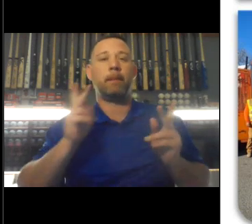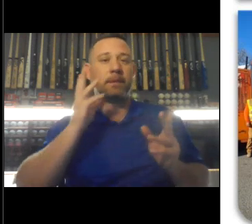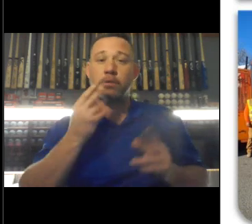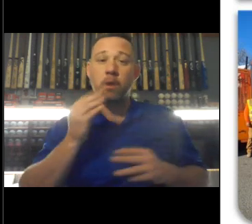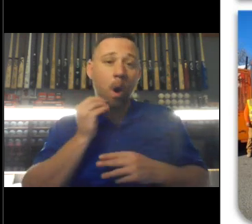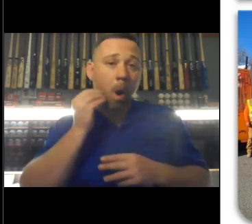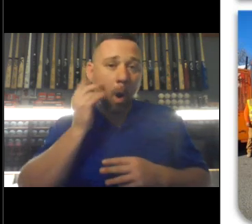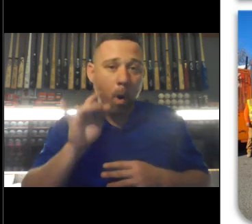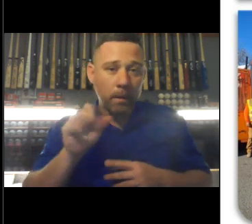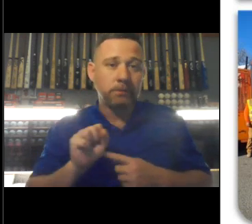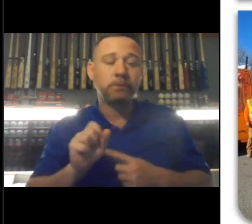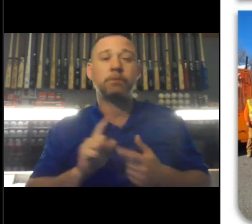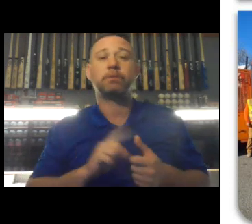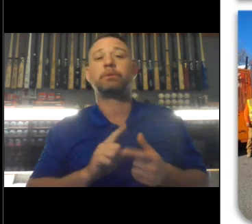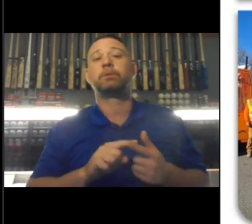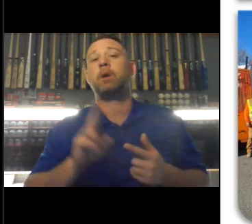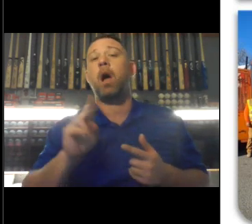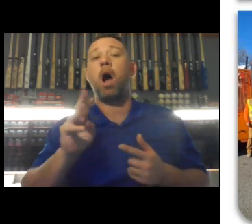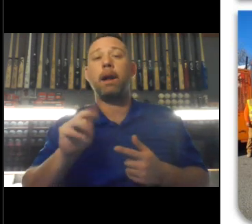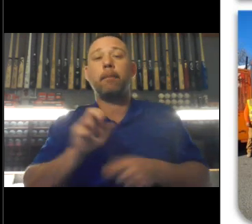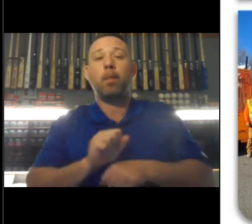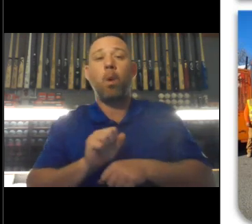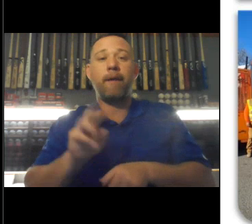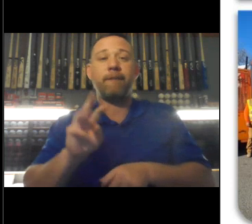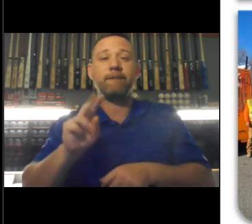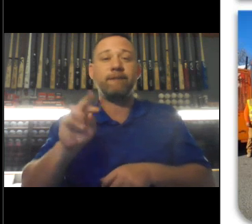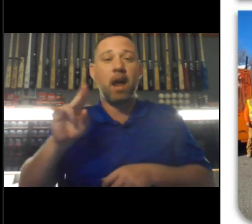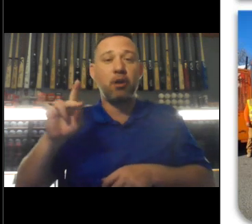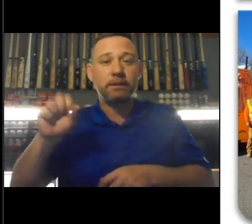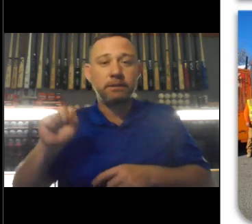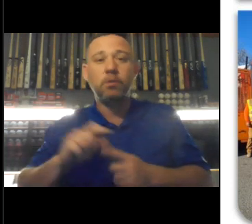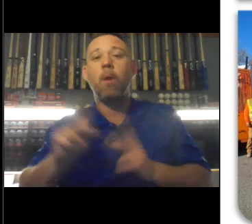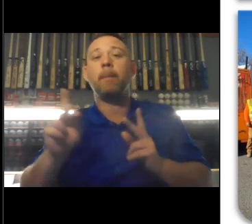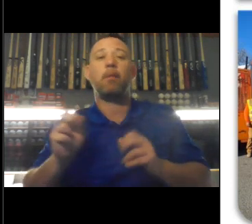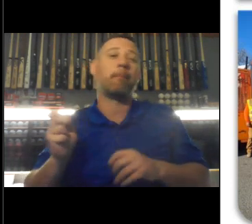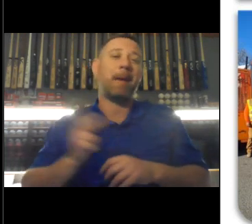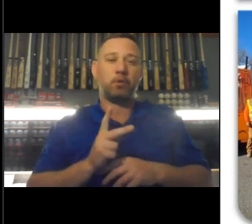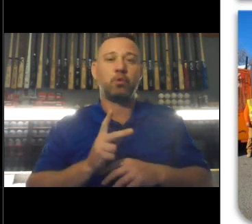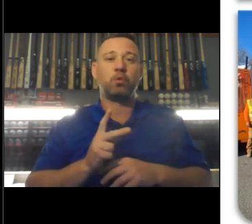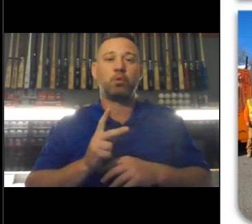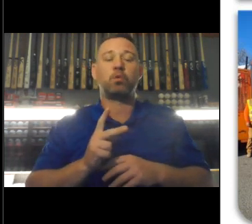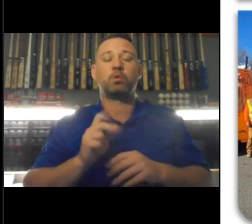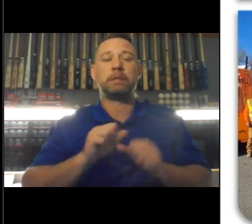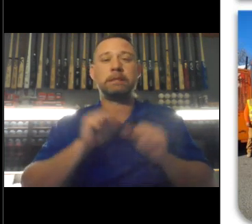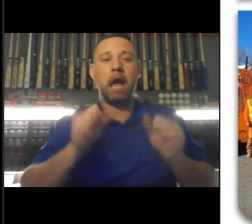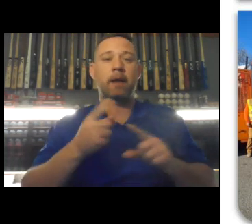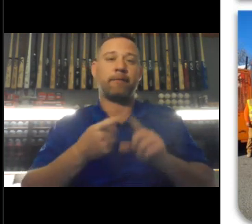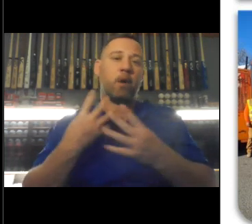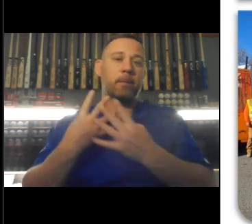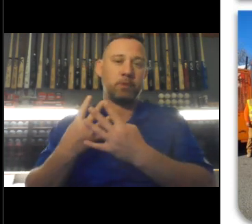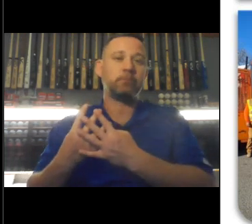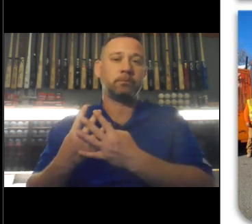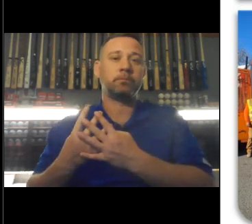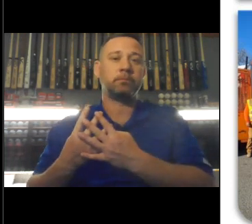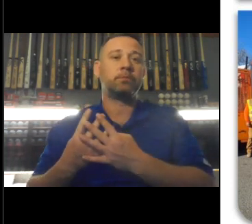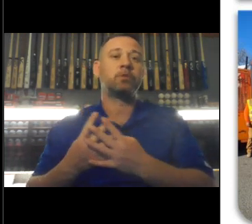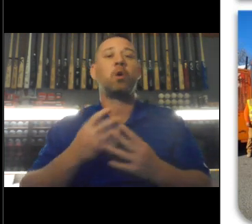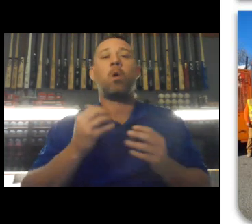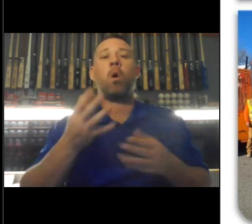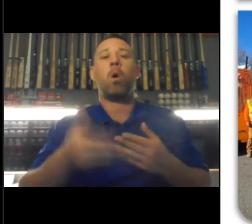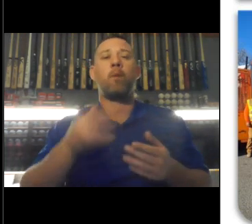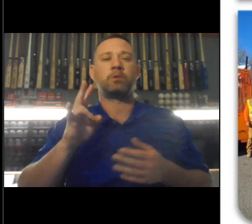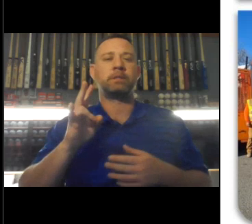homelessness, unemployed veterans, and people re-entering society from incarceration. So almost 700 people will be